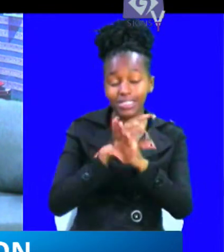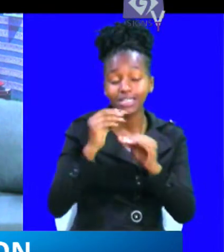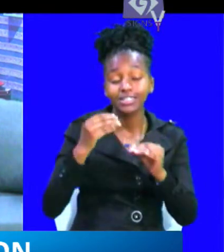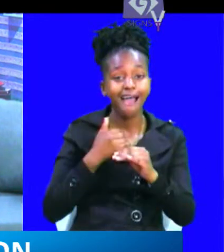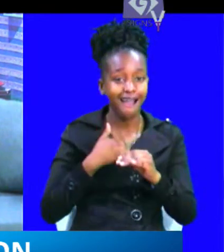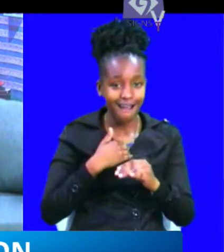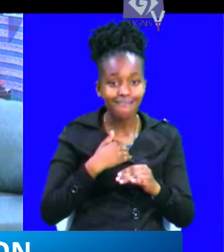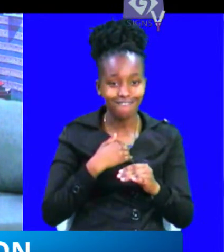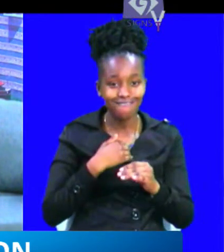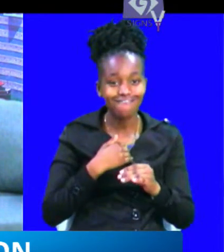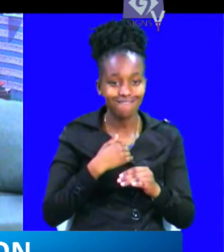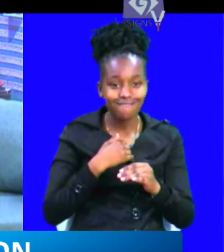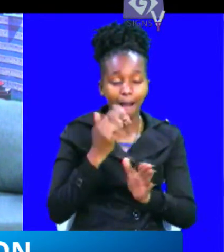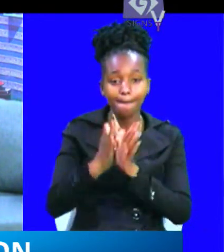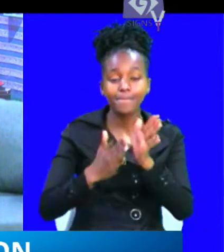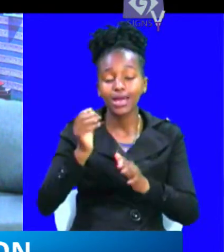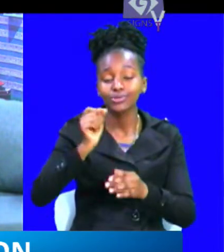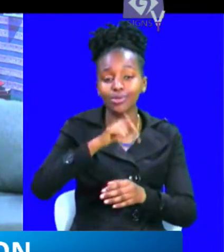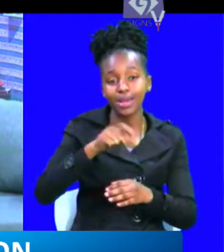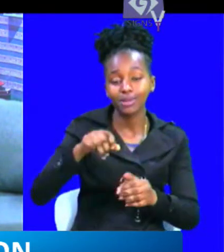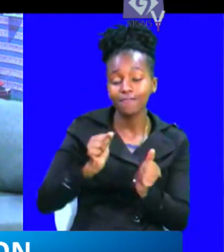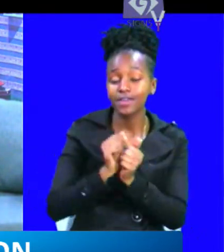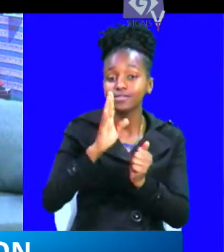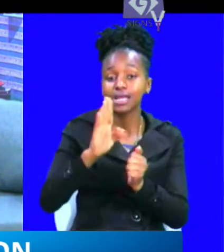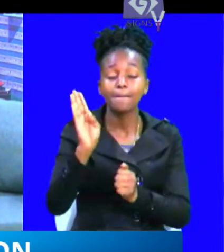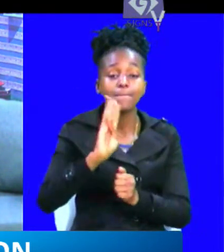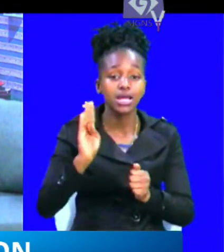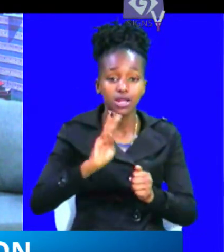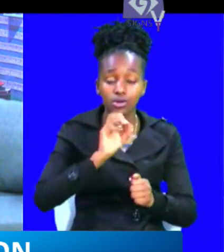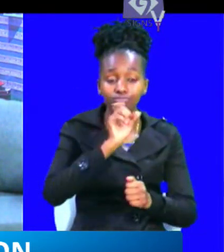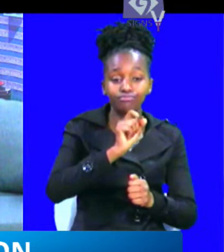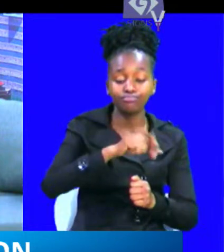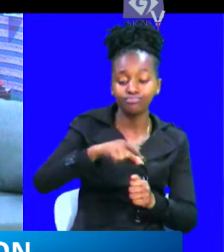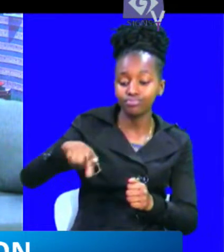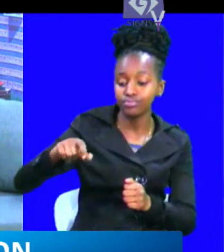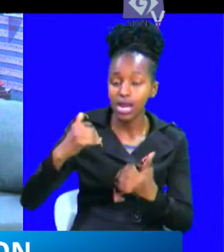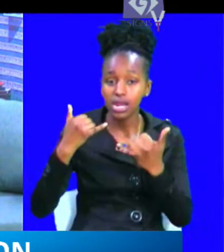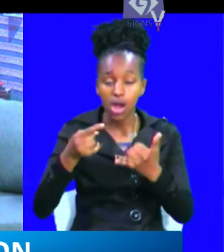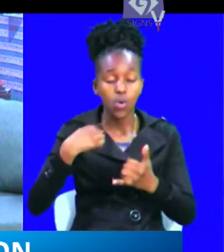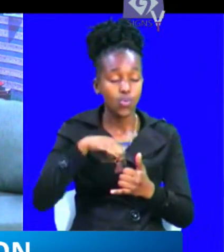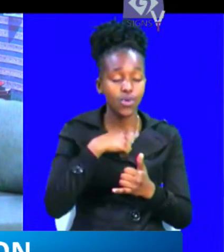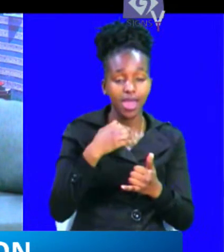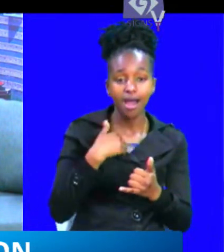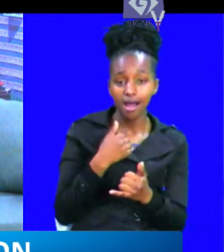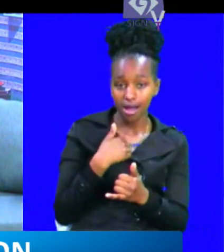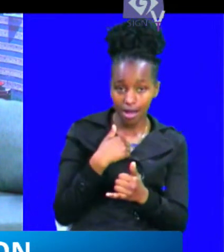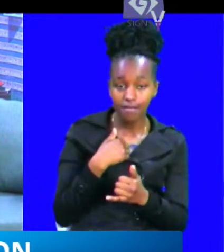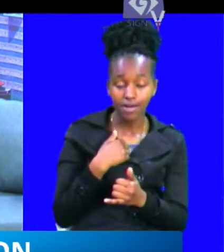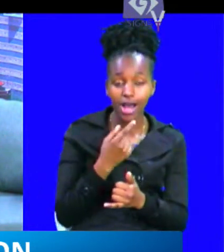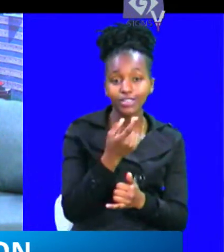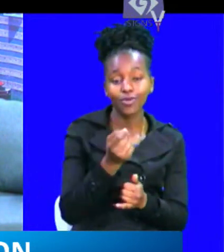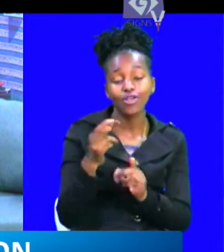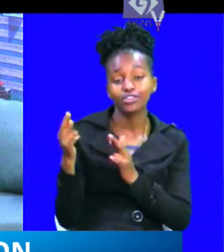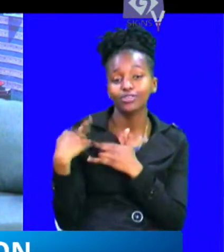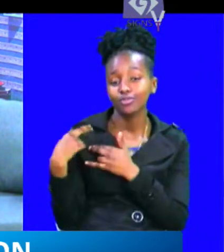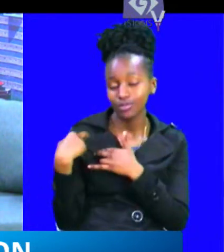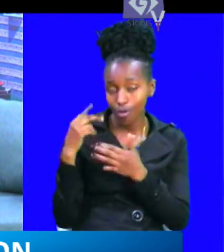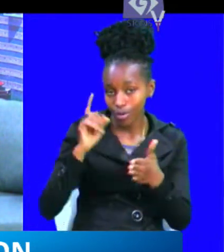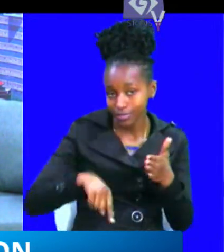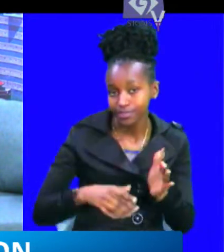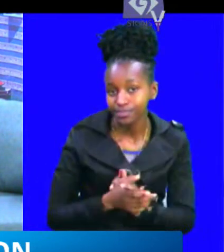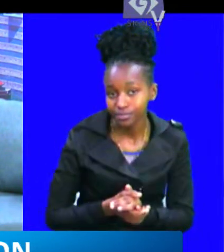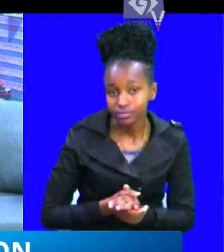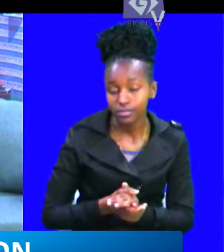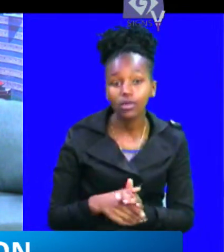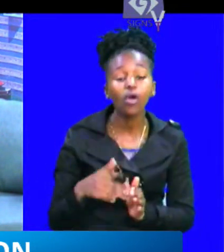50 billion trees. As a foundation, we would like to play our small part, and we have a